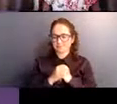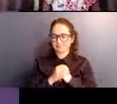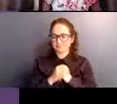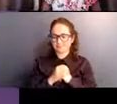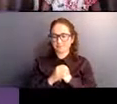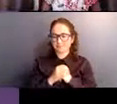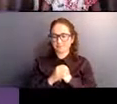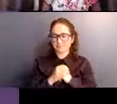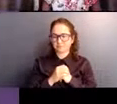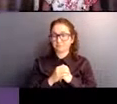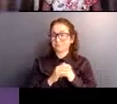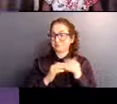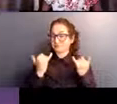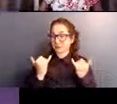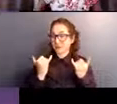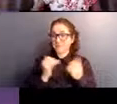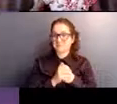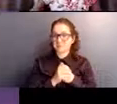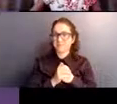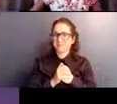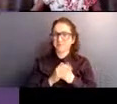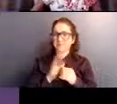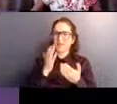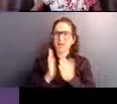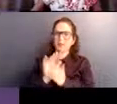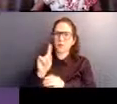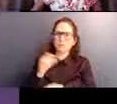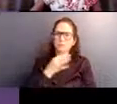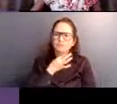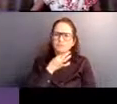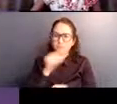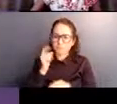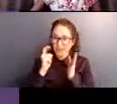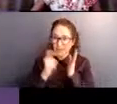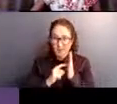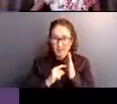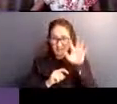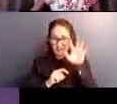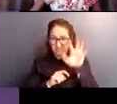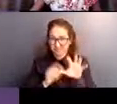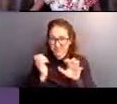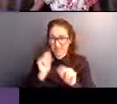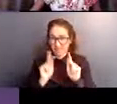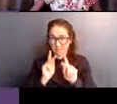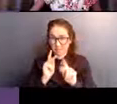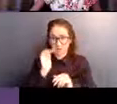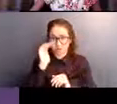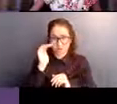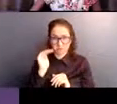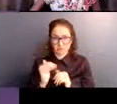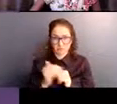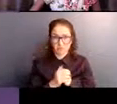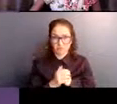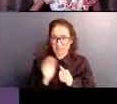Without any further ado, I want to ask you a question. Do you recognize anyone that is